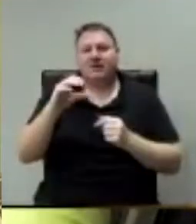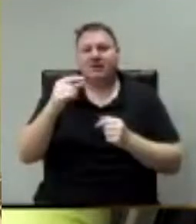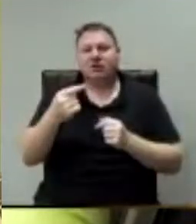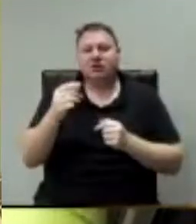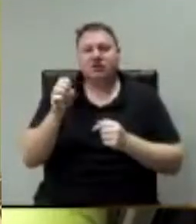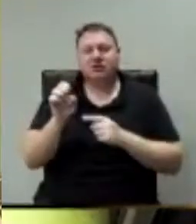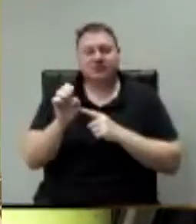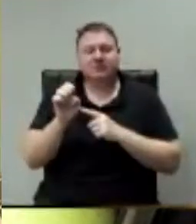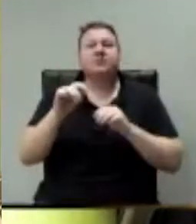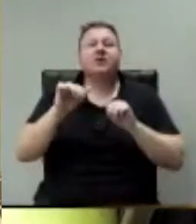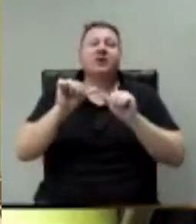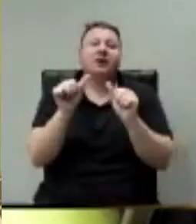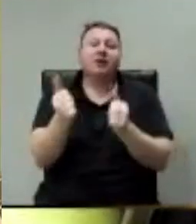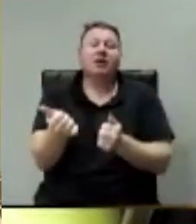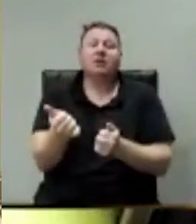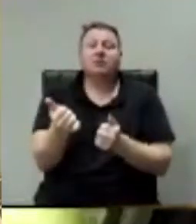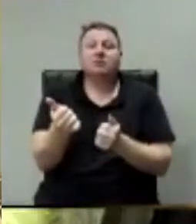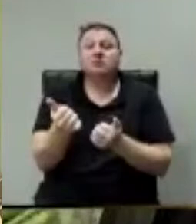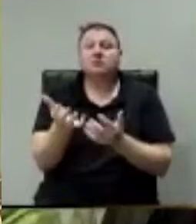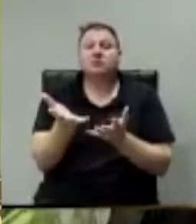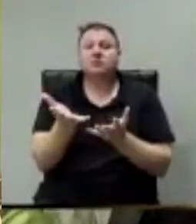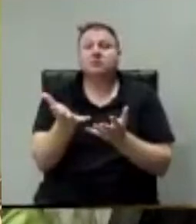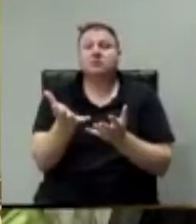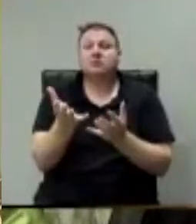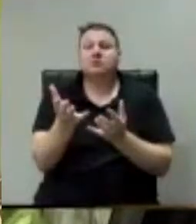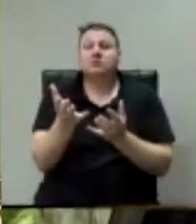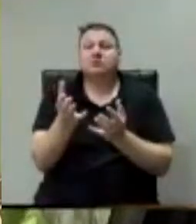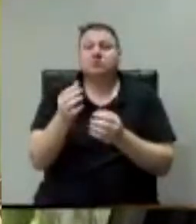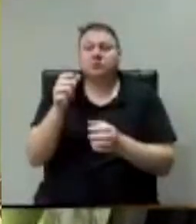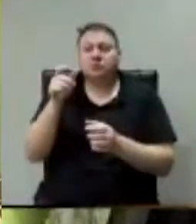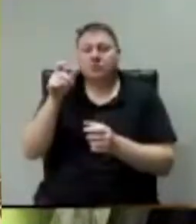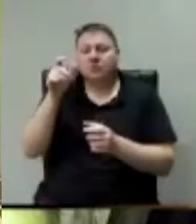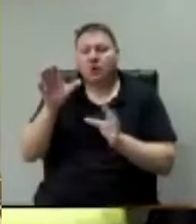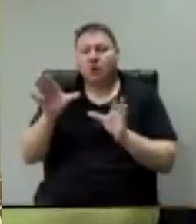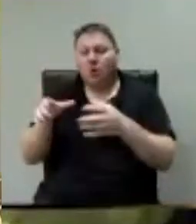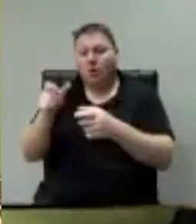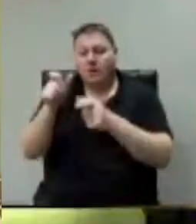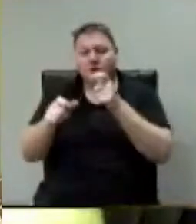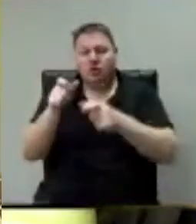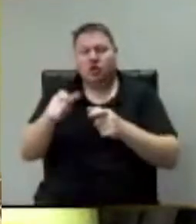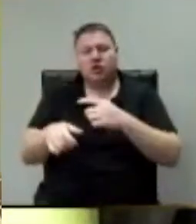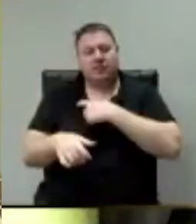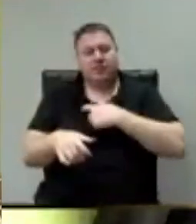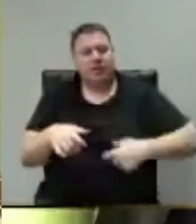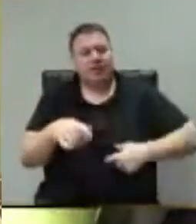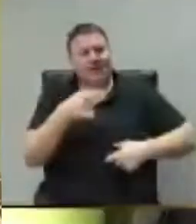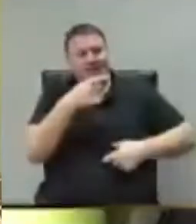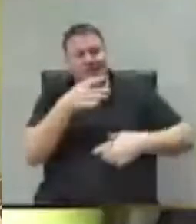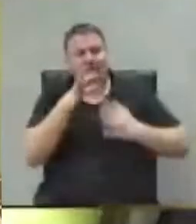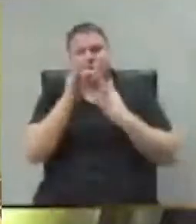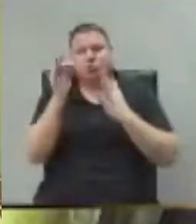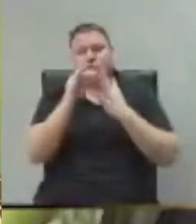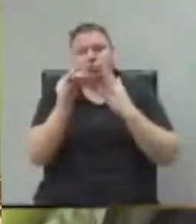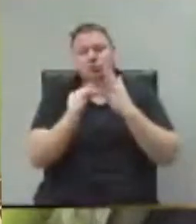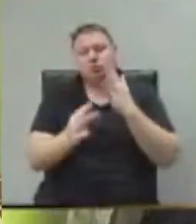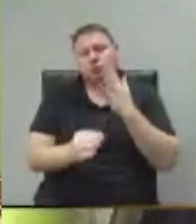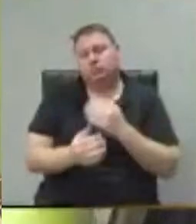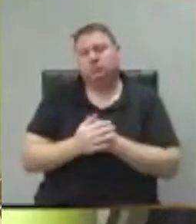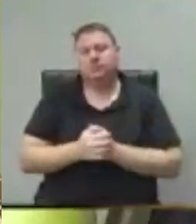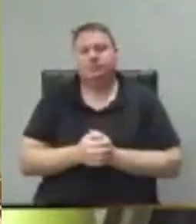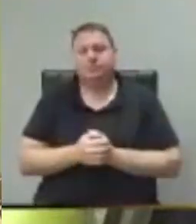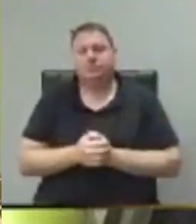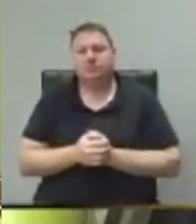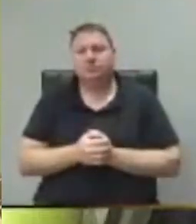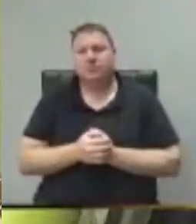CGE, and commissioners will be then appointed by the president. Maybe if they can